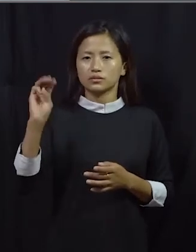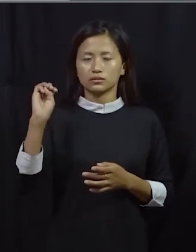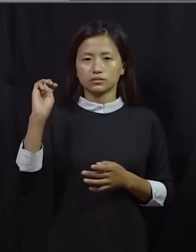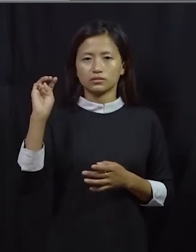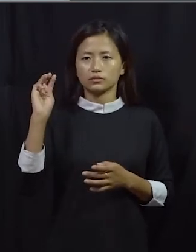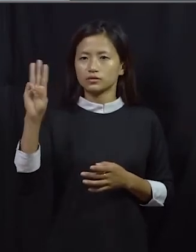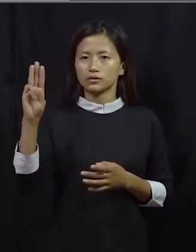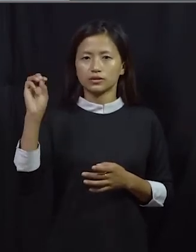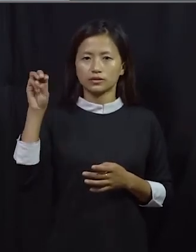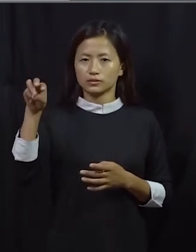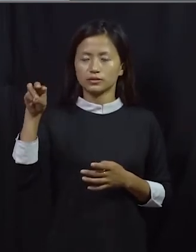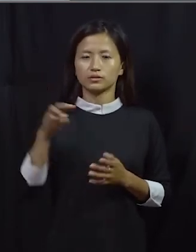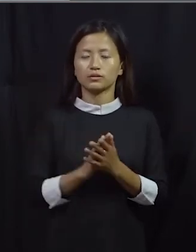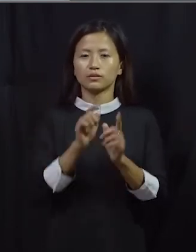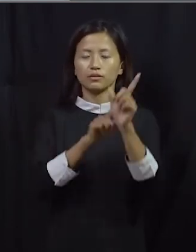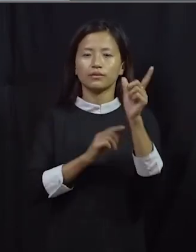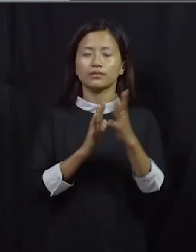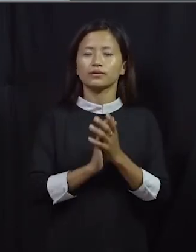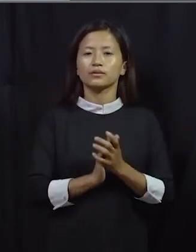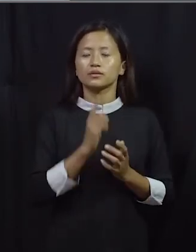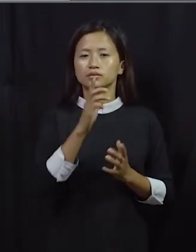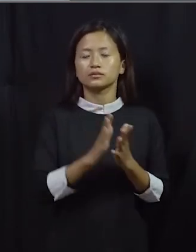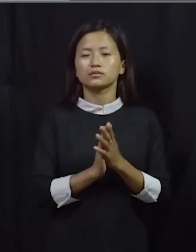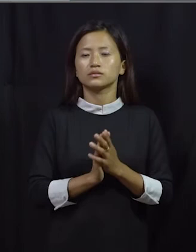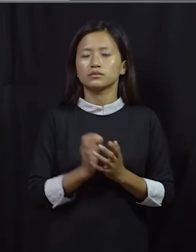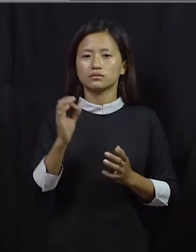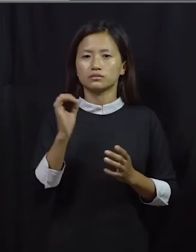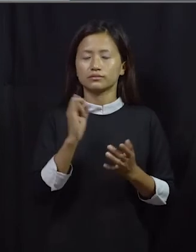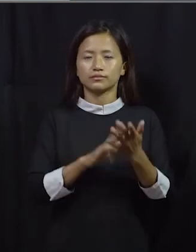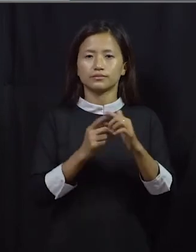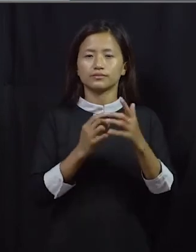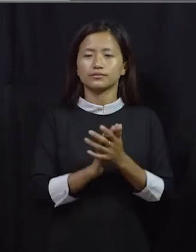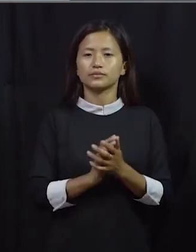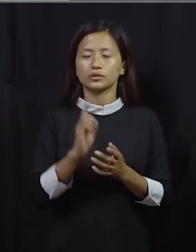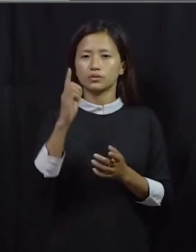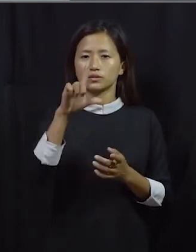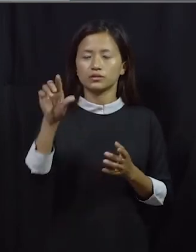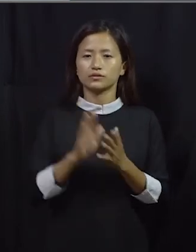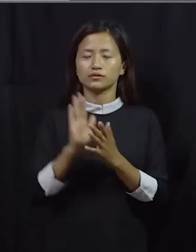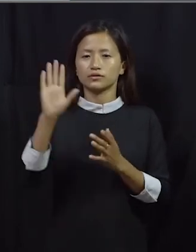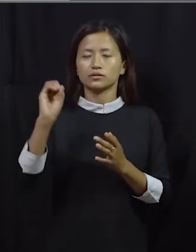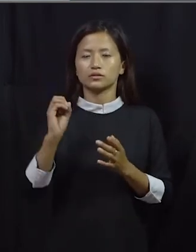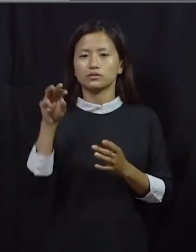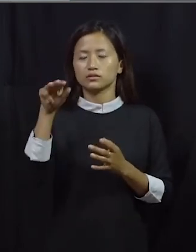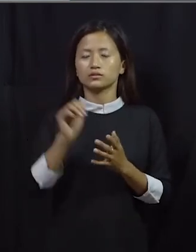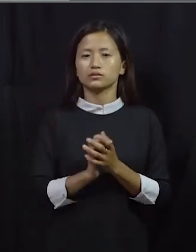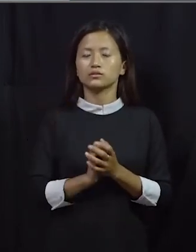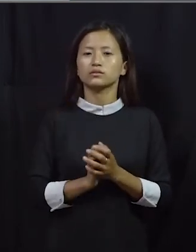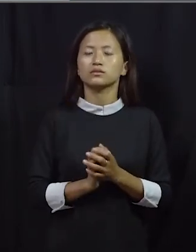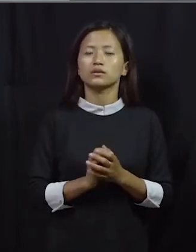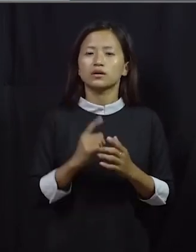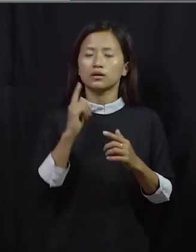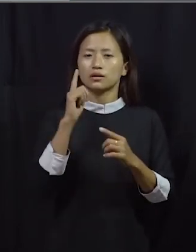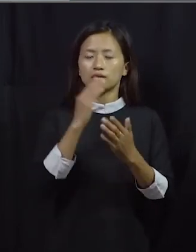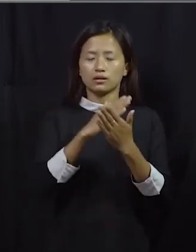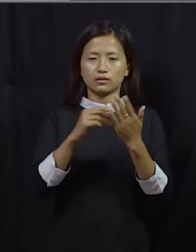for Y, for additional capital interest, 1,50,000 into 6 by 100 into 6